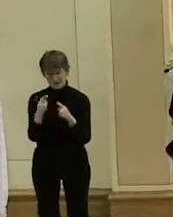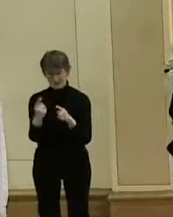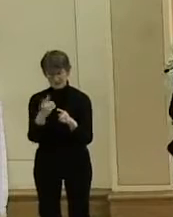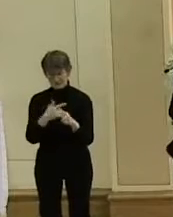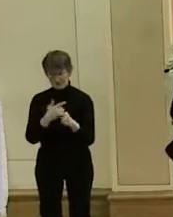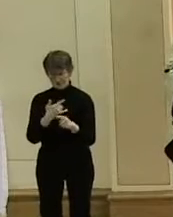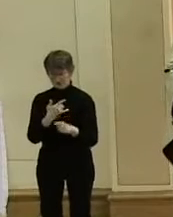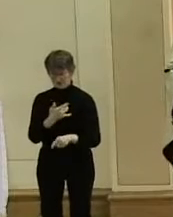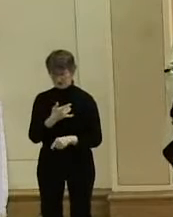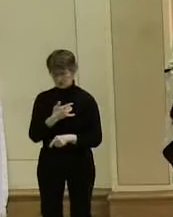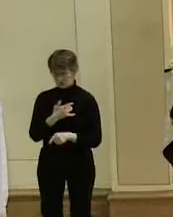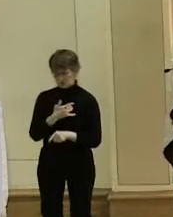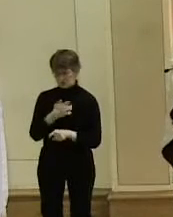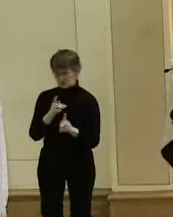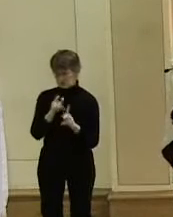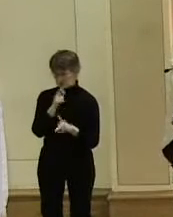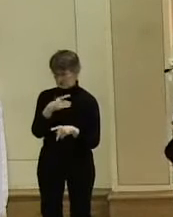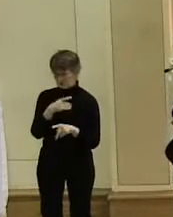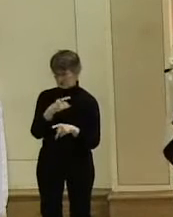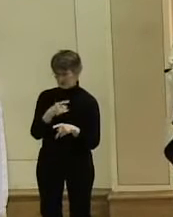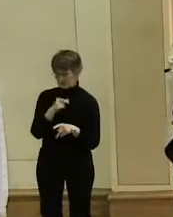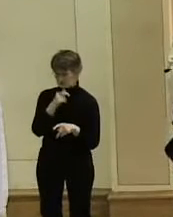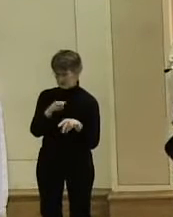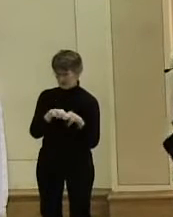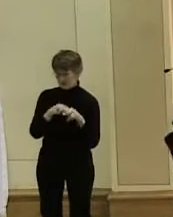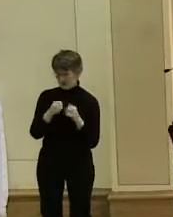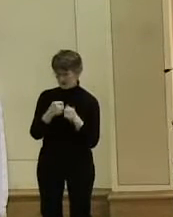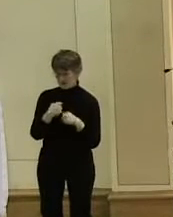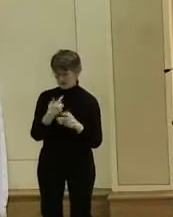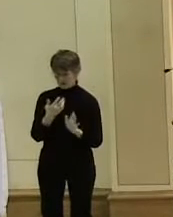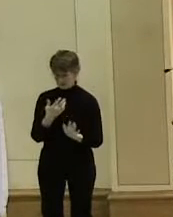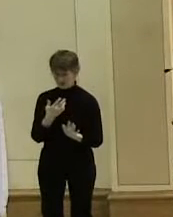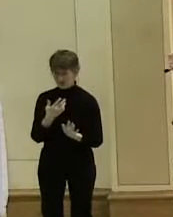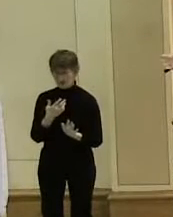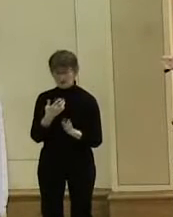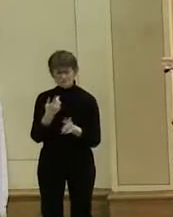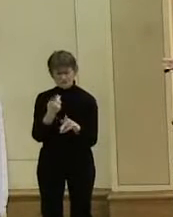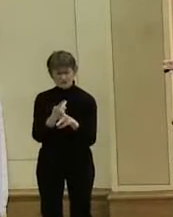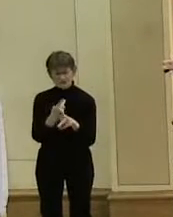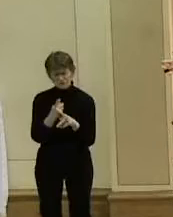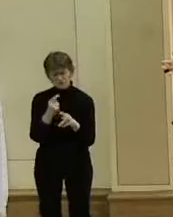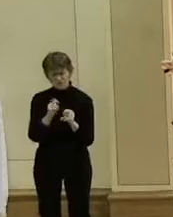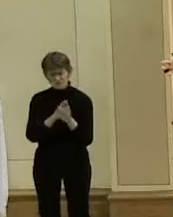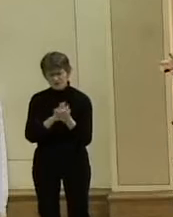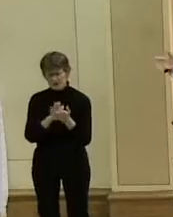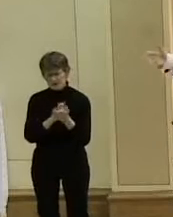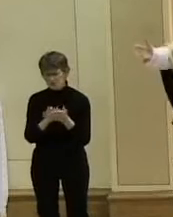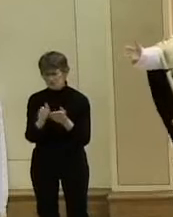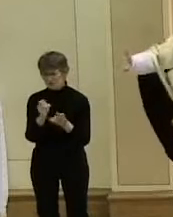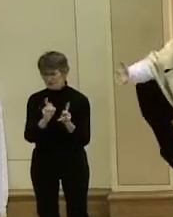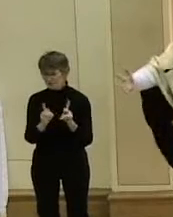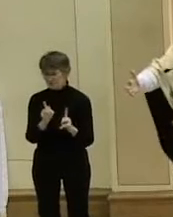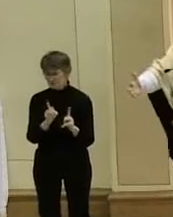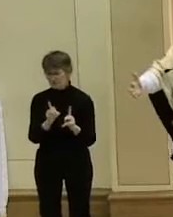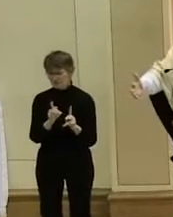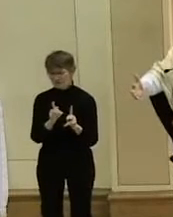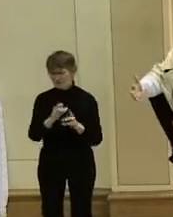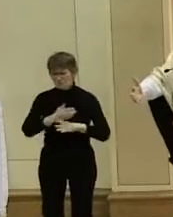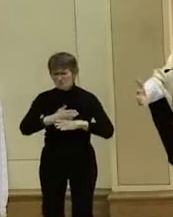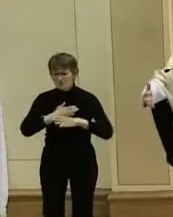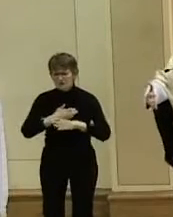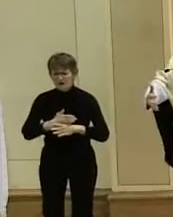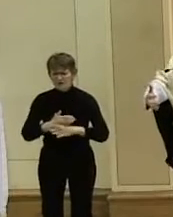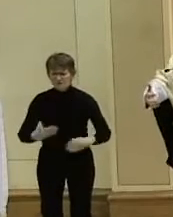it beautifully. But we have to look out for one another, and that's the way that the Good Shepherd comes to us. He comes to